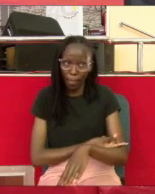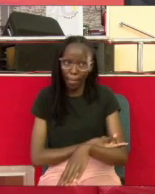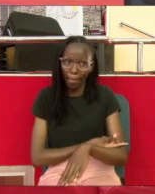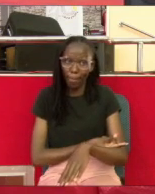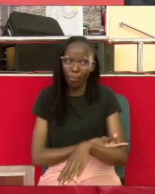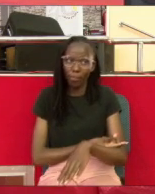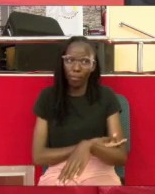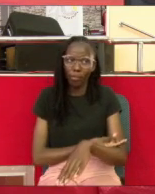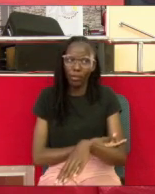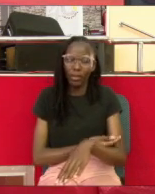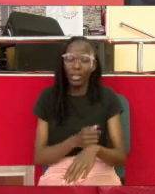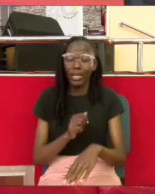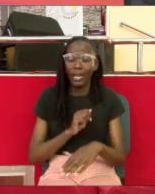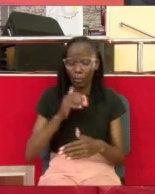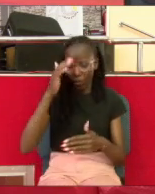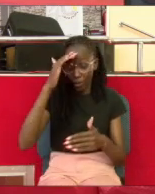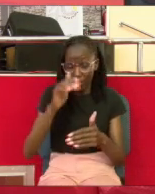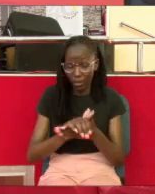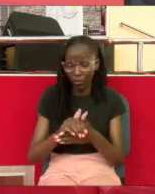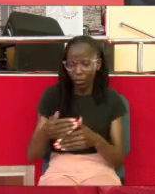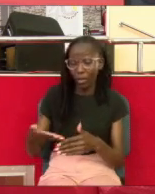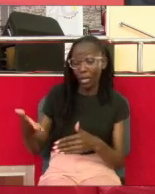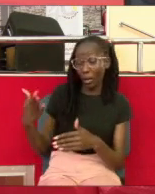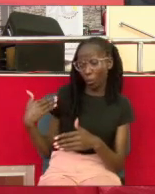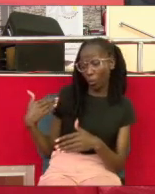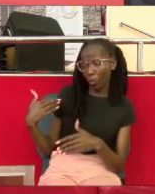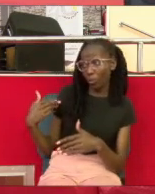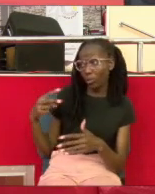And I want to believe that last time we stood here,